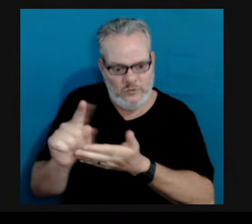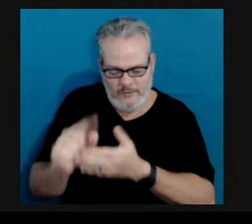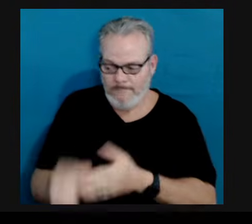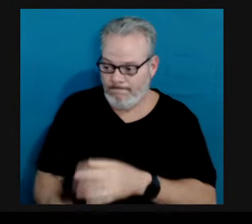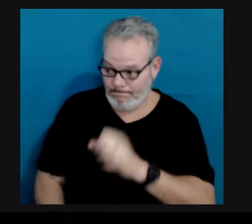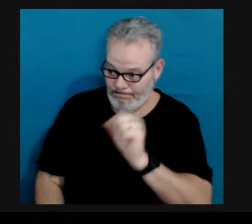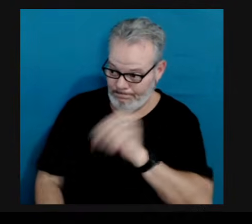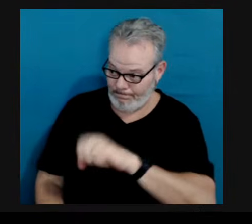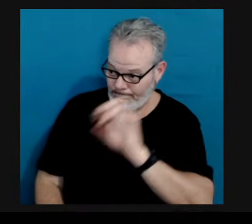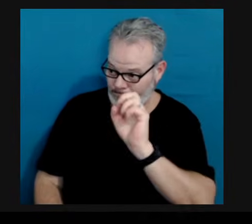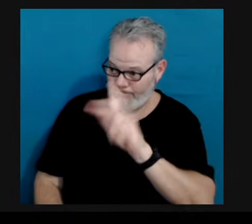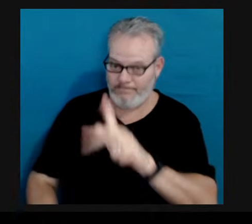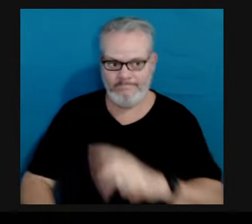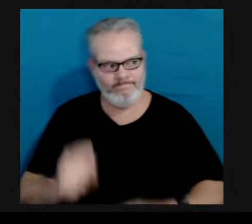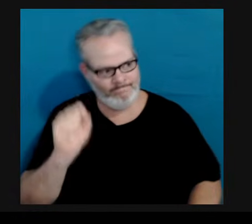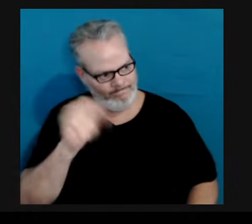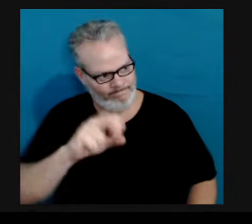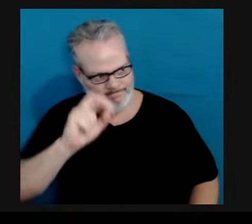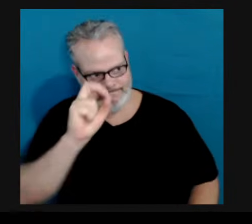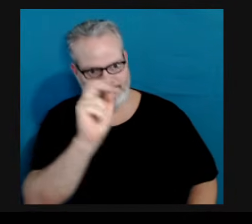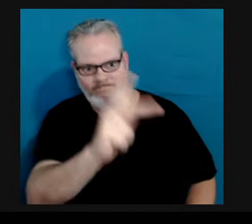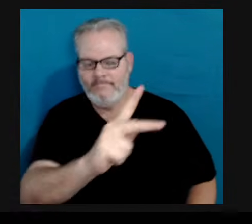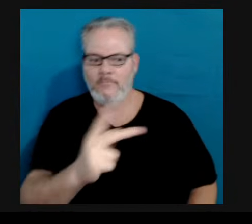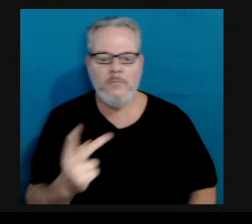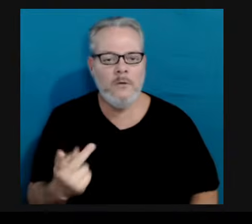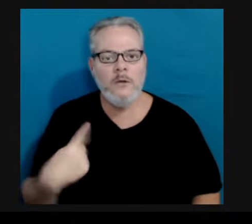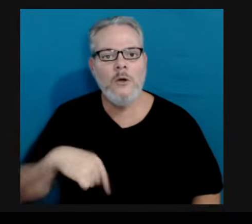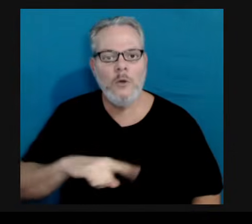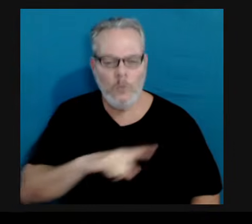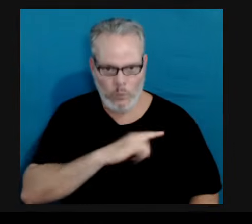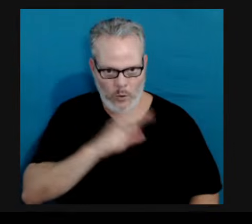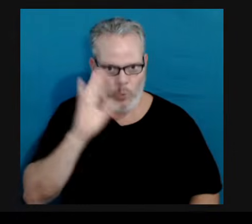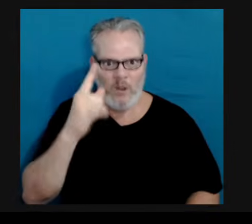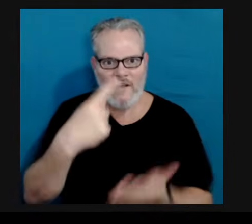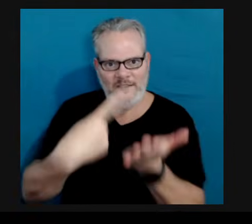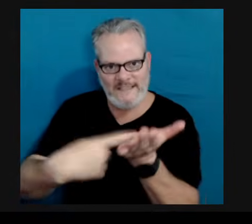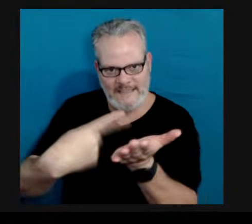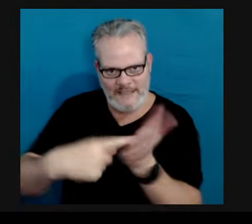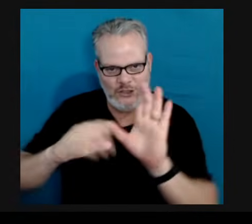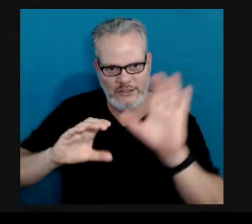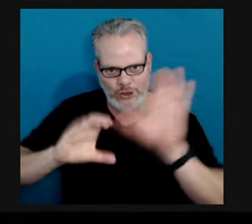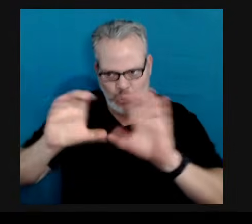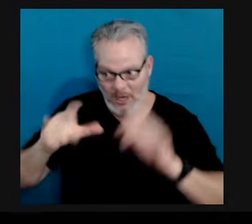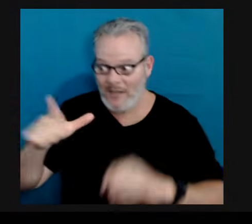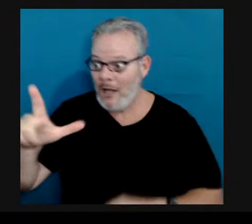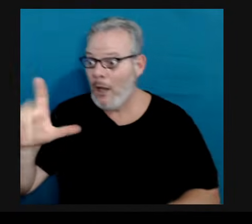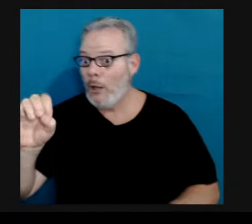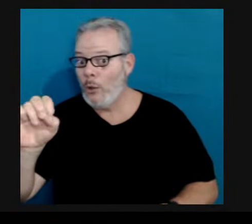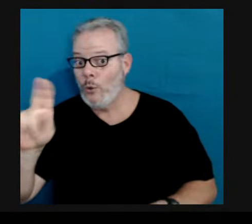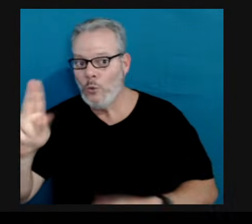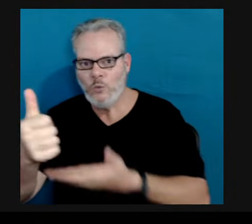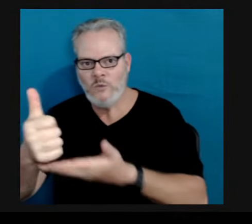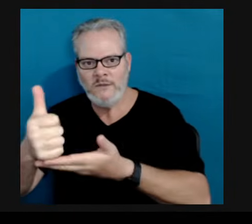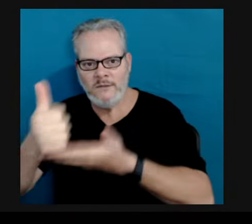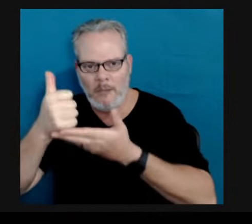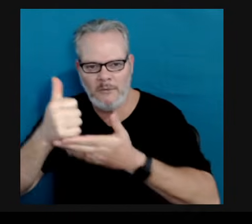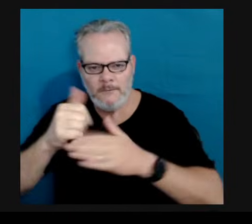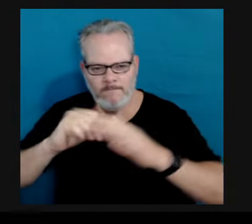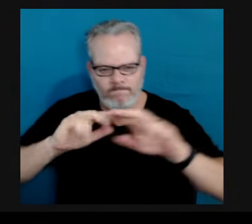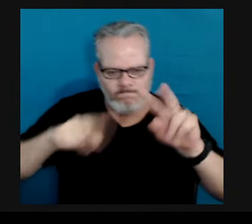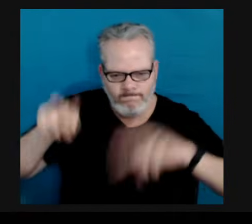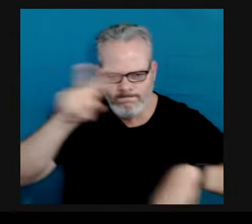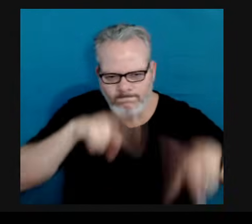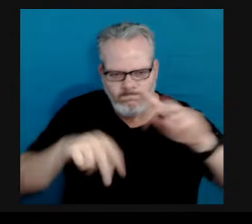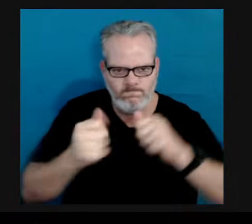let's do it. As usual, Lou will be leading discussion in the chat, collecting some questions we can pepper in as you guys see fit, and otherwise